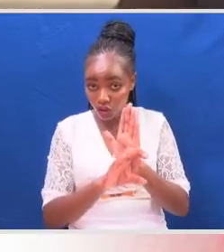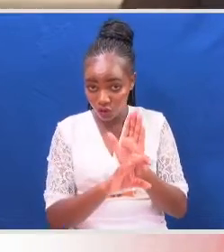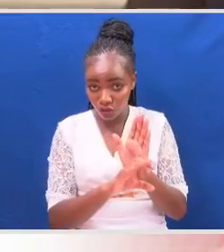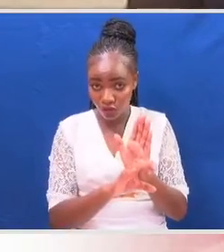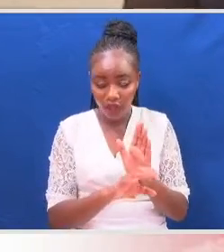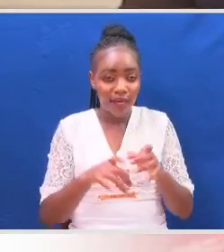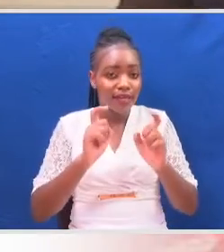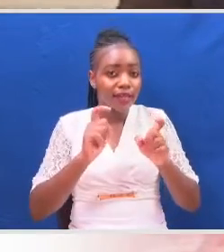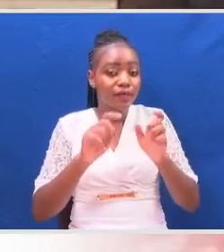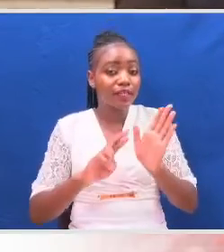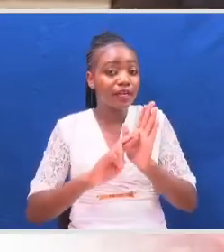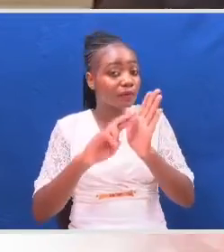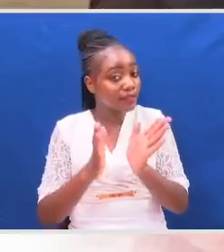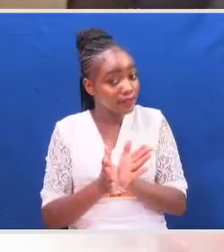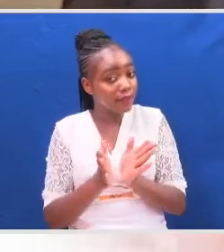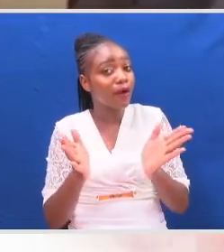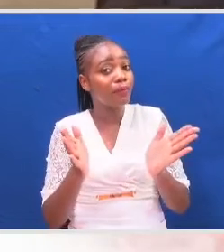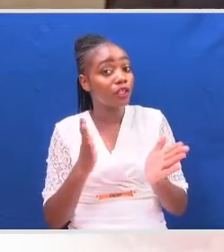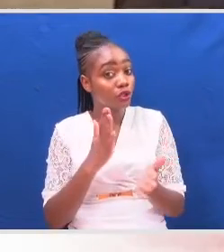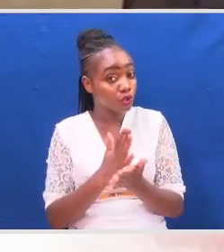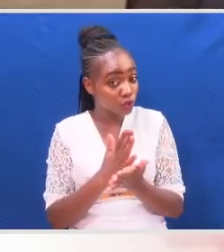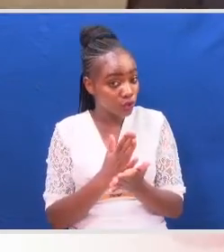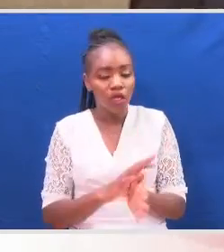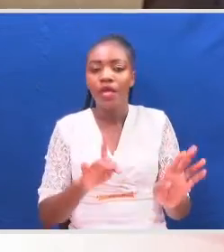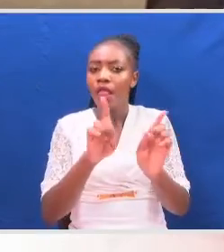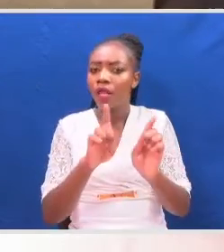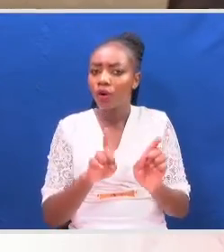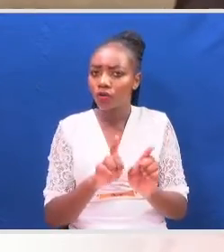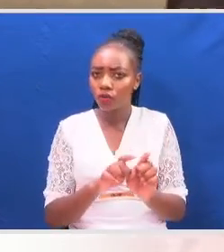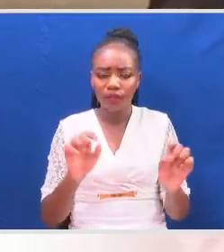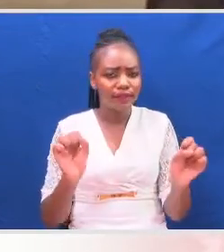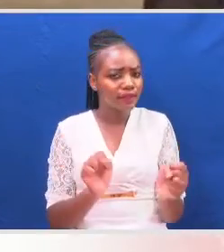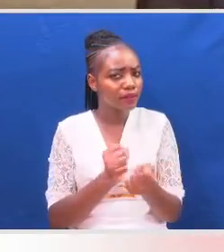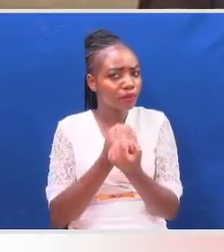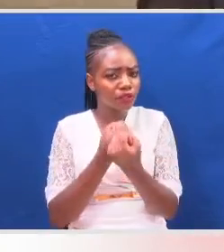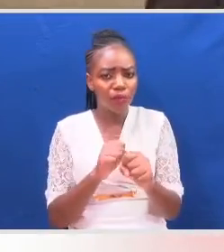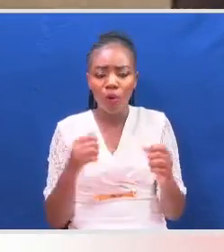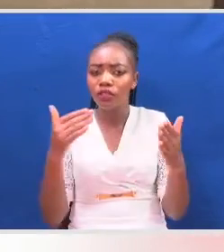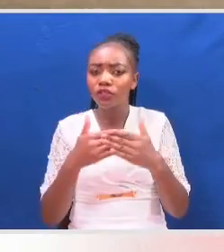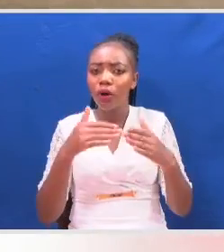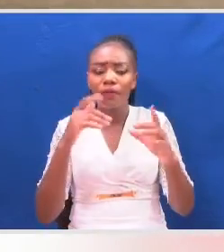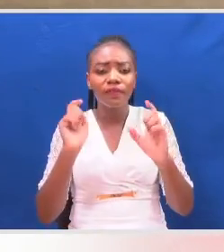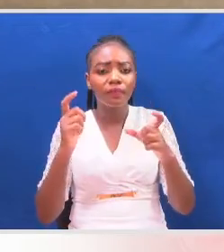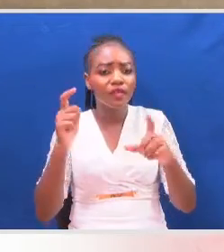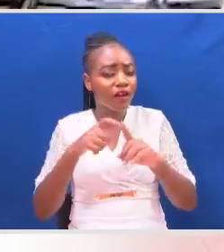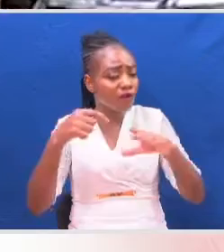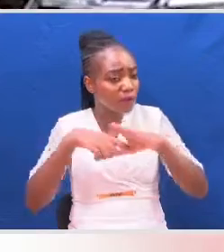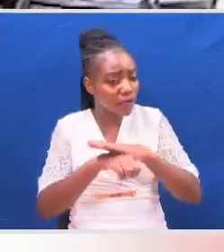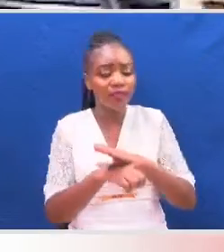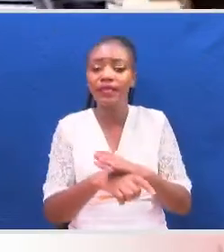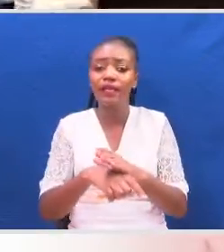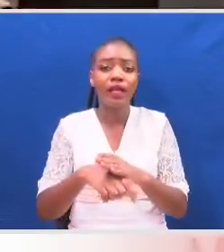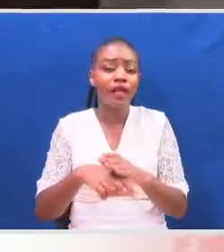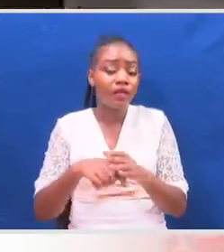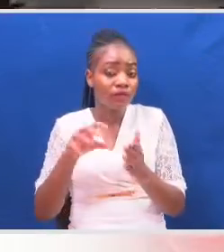media represents the public, and there's no way you can shut out the media from the proceedings at all. The